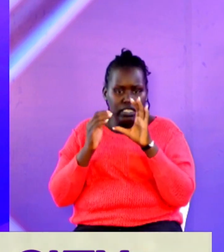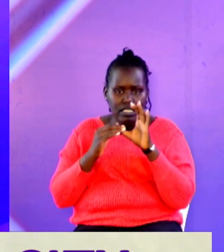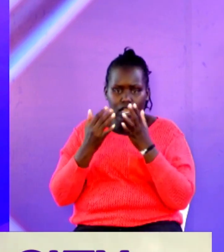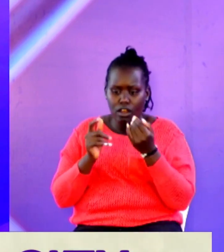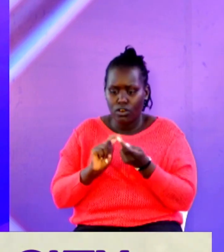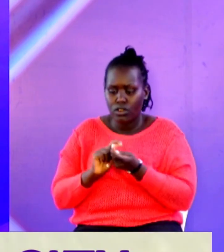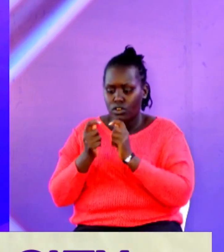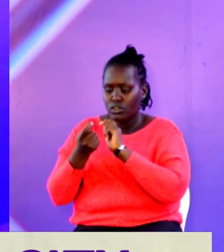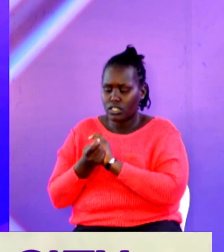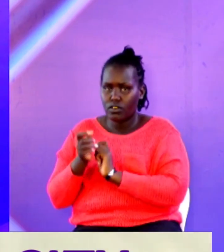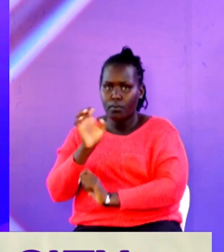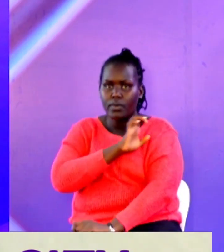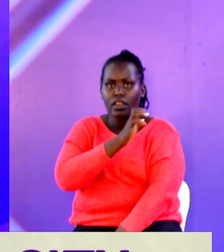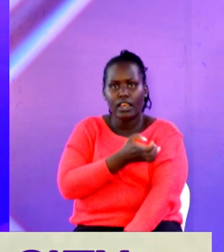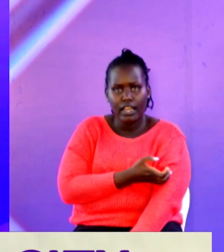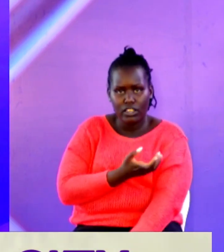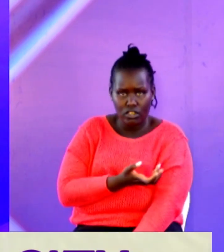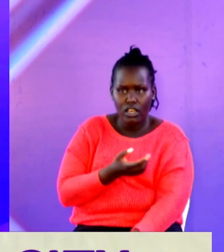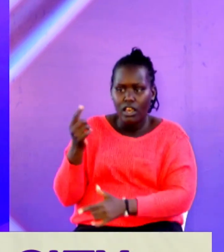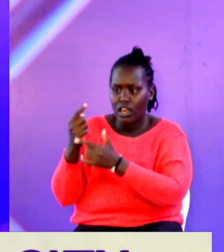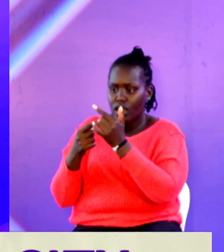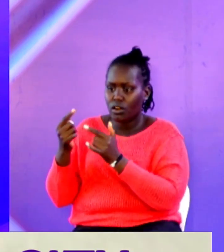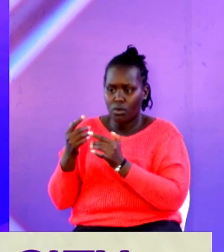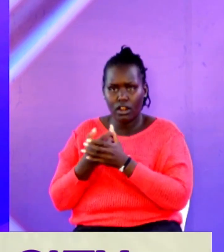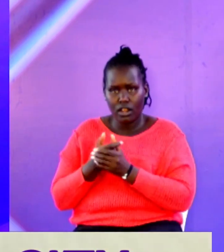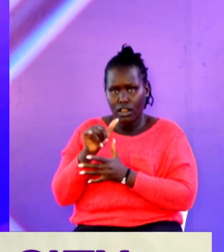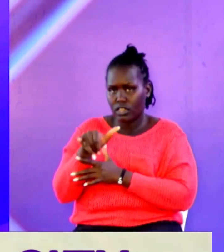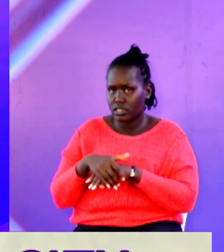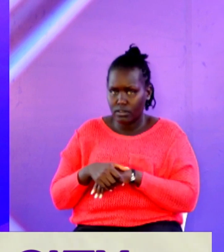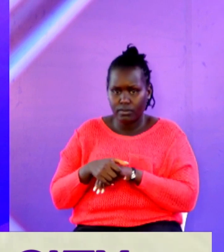transform the energy to the English Premier League and win the Premier League next season?